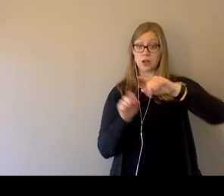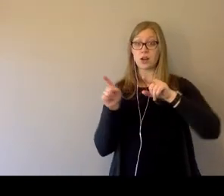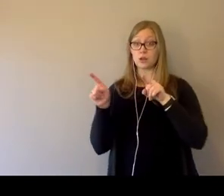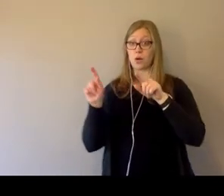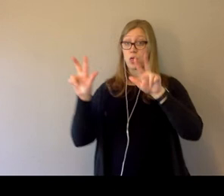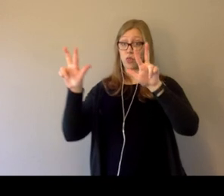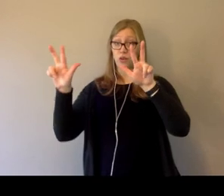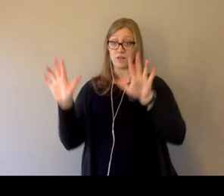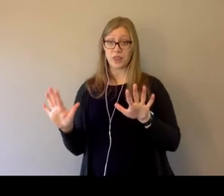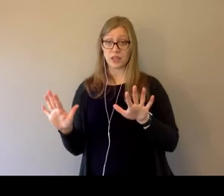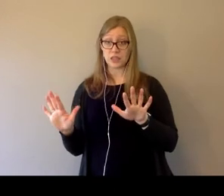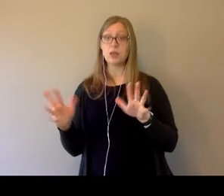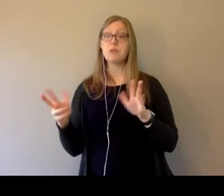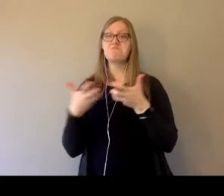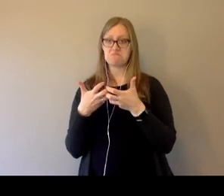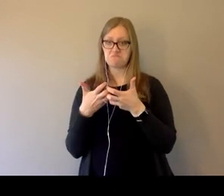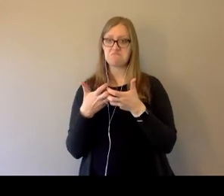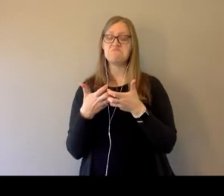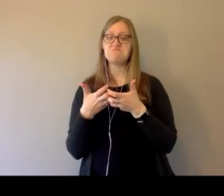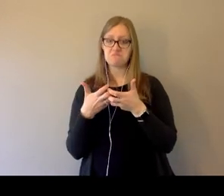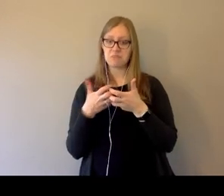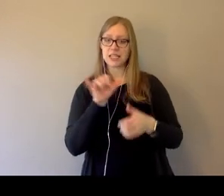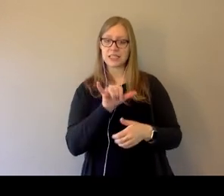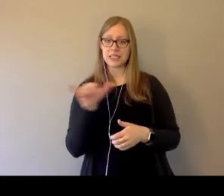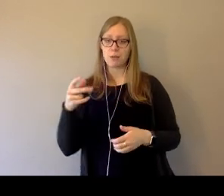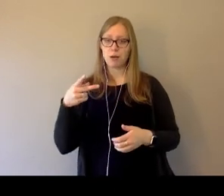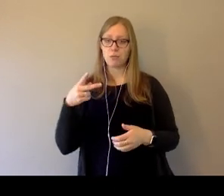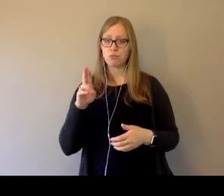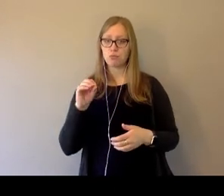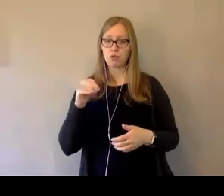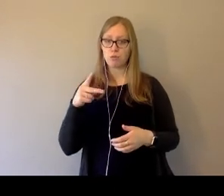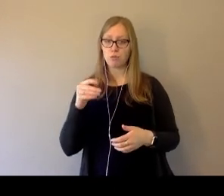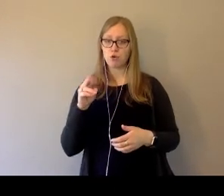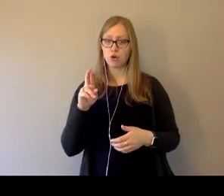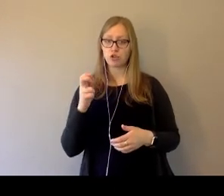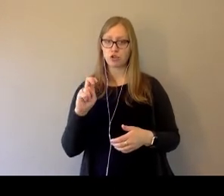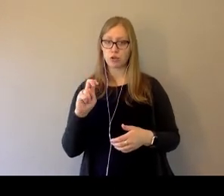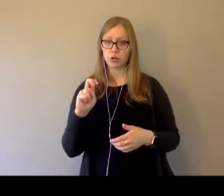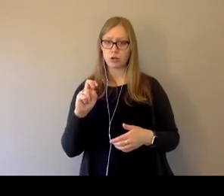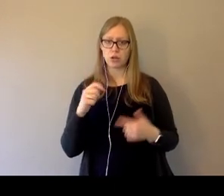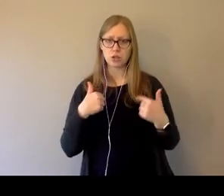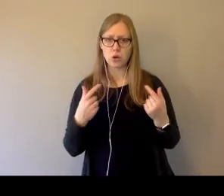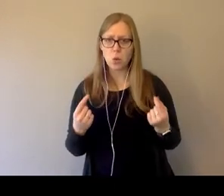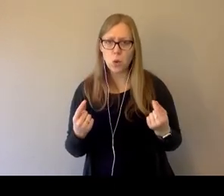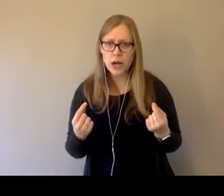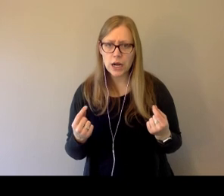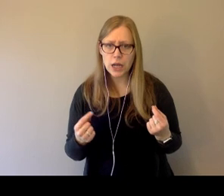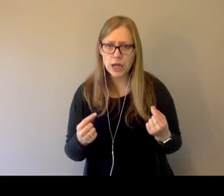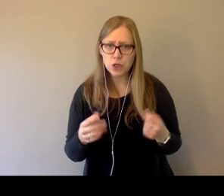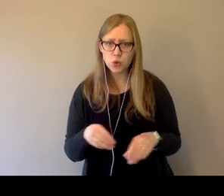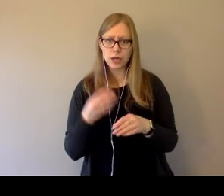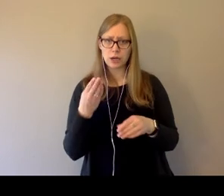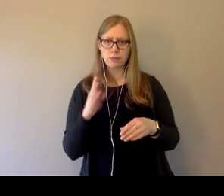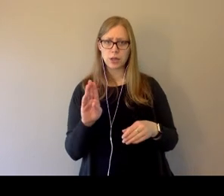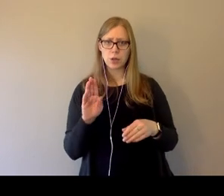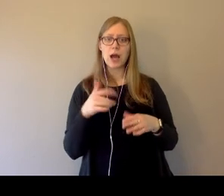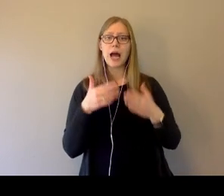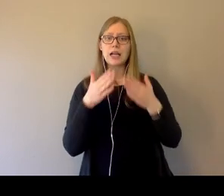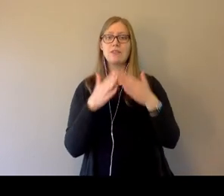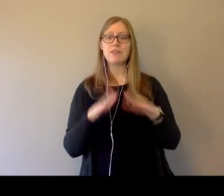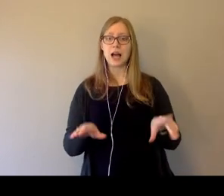reason for that? What did I do when I did that step that's in blue? I divided both sides by the same amount. That's called the